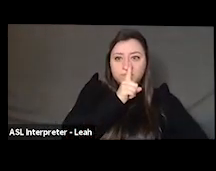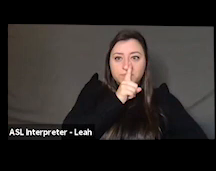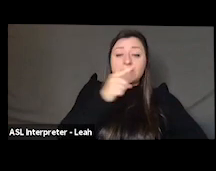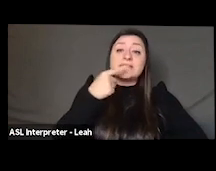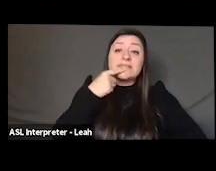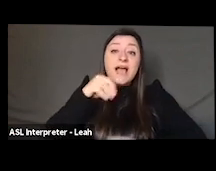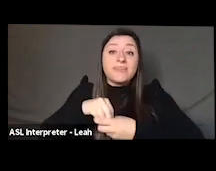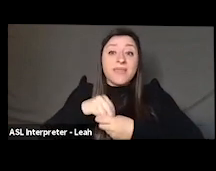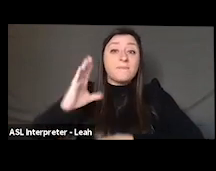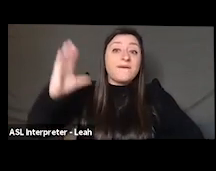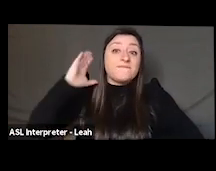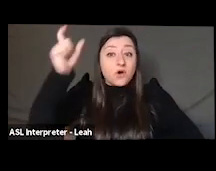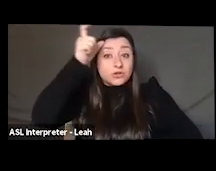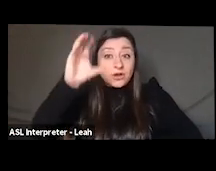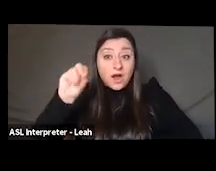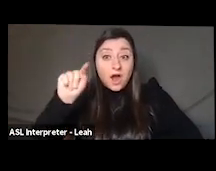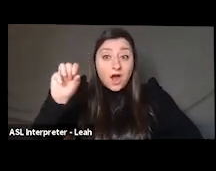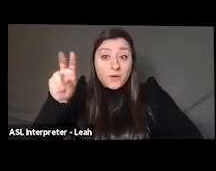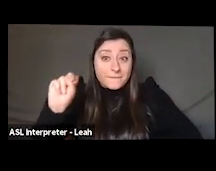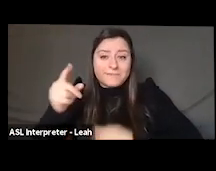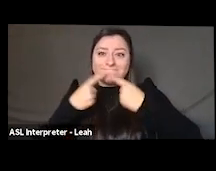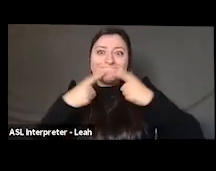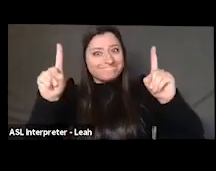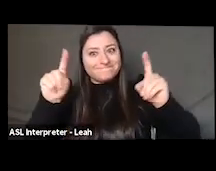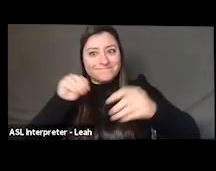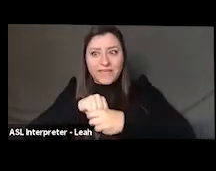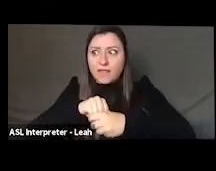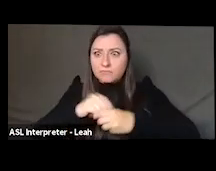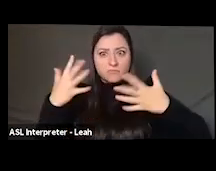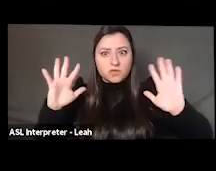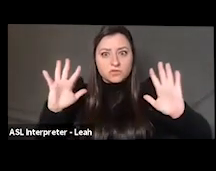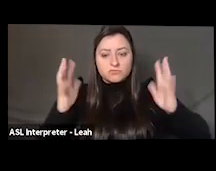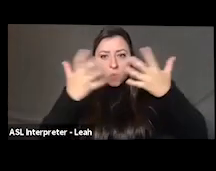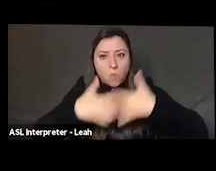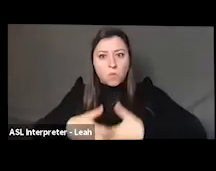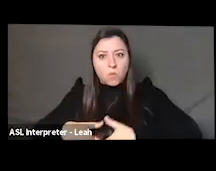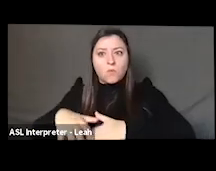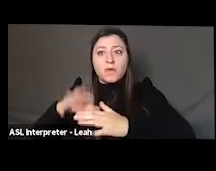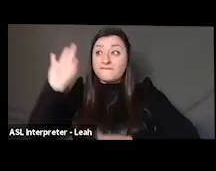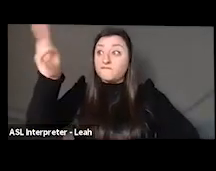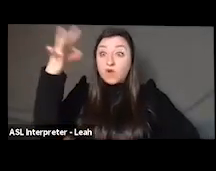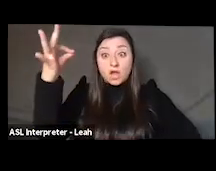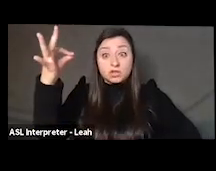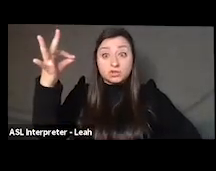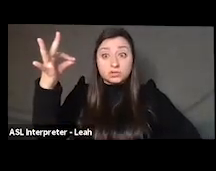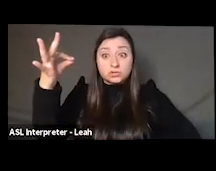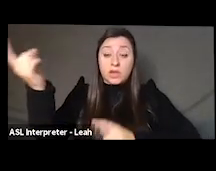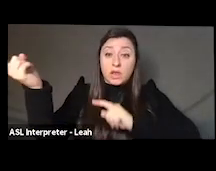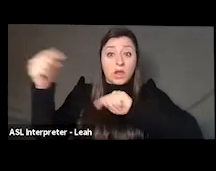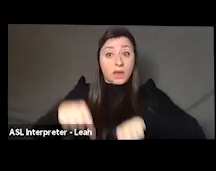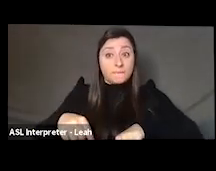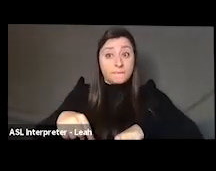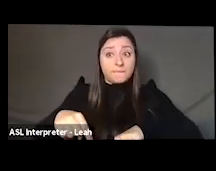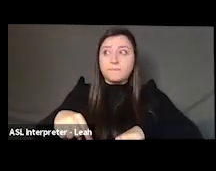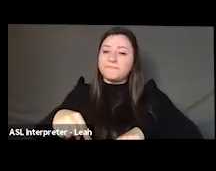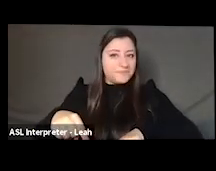Ottomans, before the French landed, succeeded in restoring order. And the French came actually not,